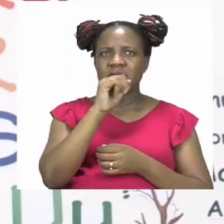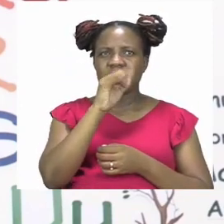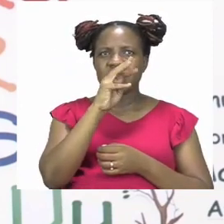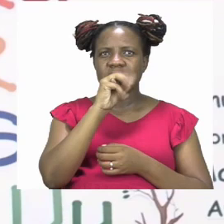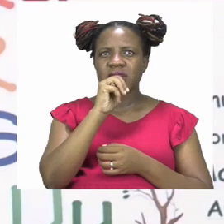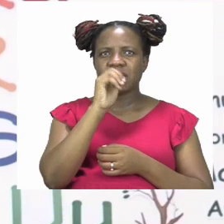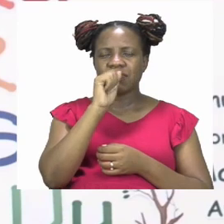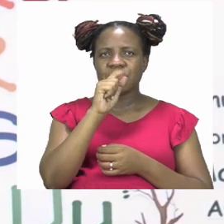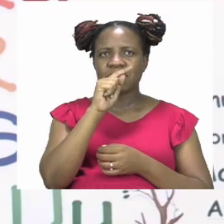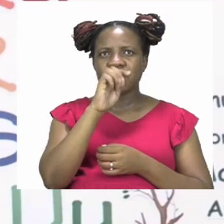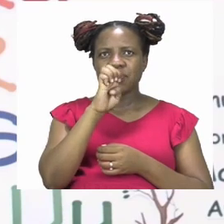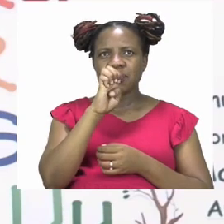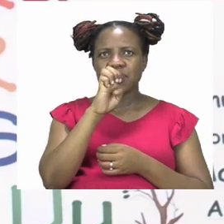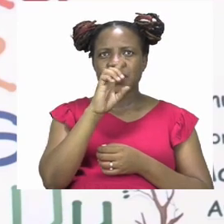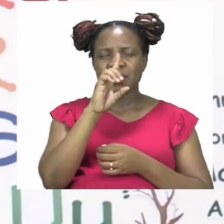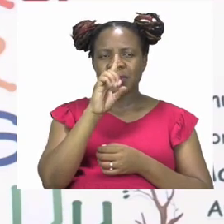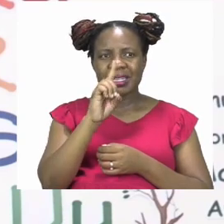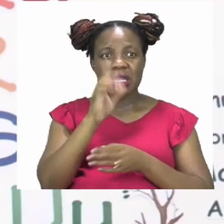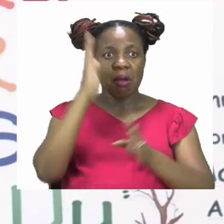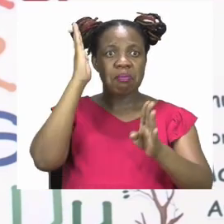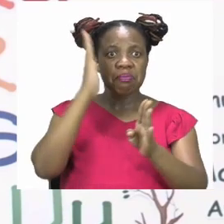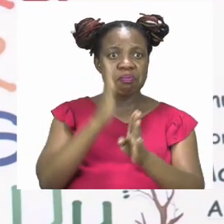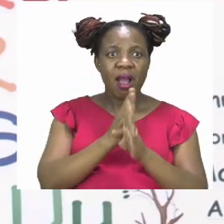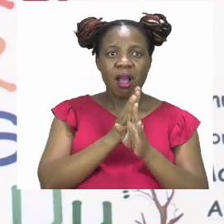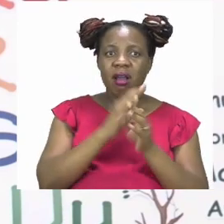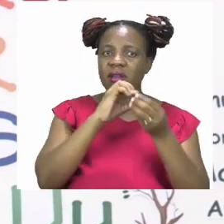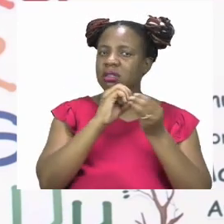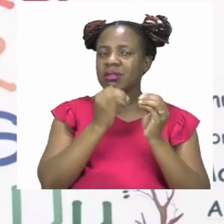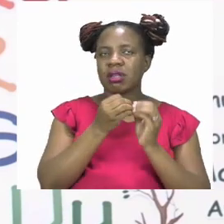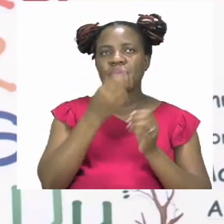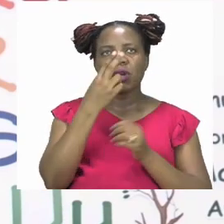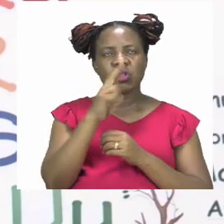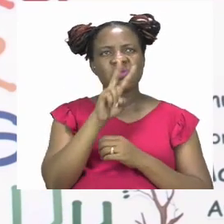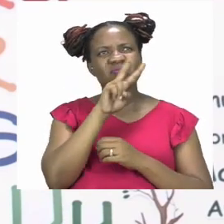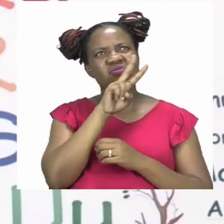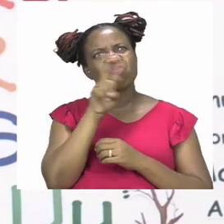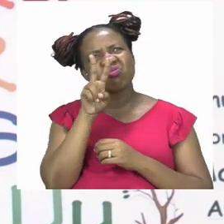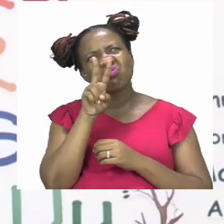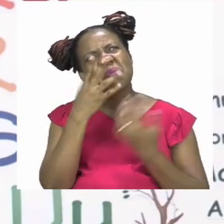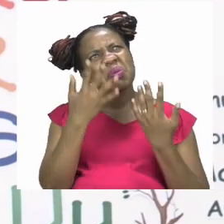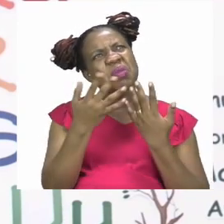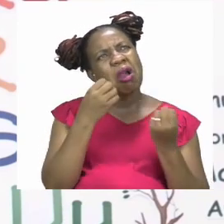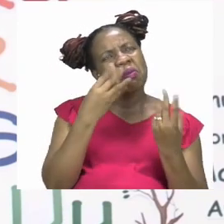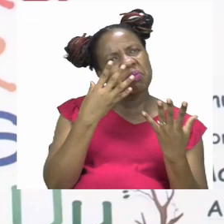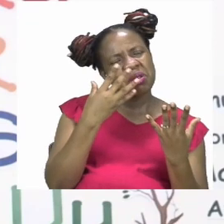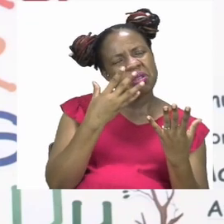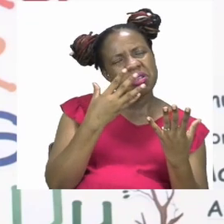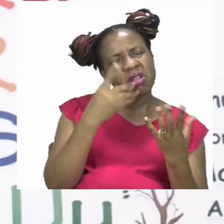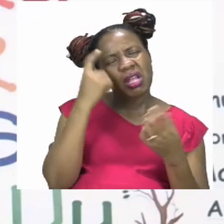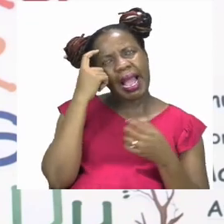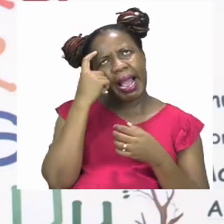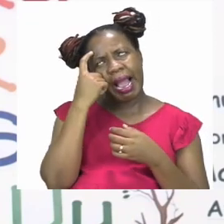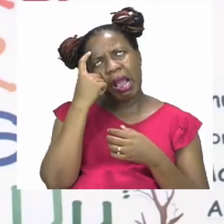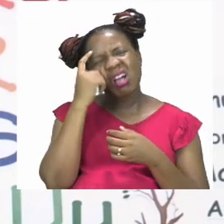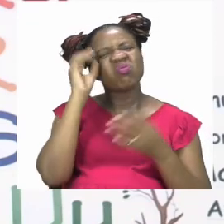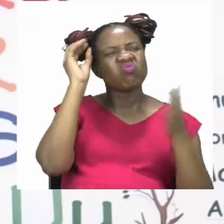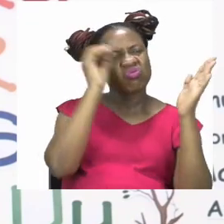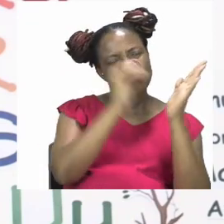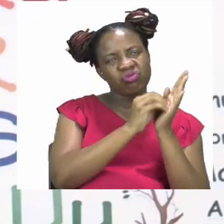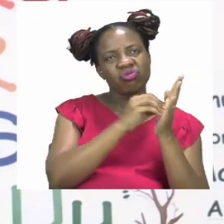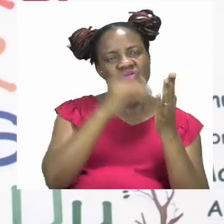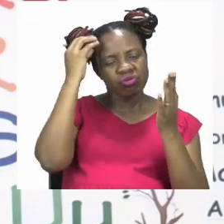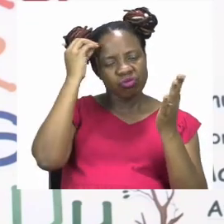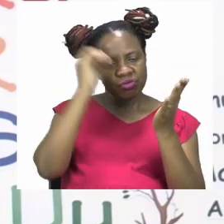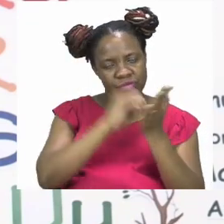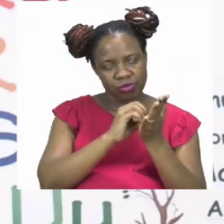guess, right? You look at the picture, you look at the amount of items and you just guess, okay?